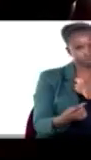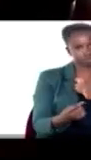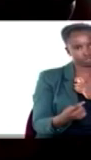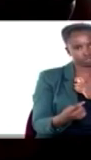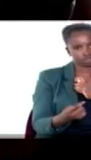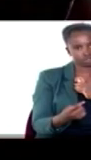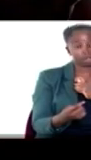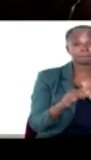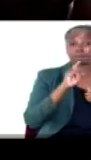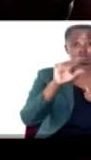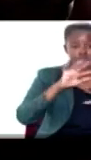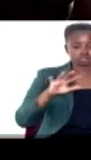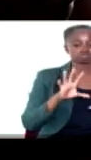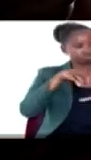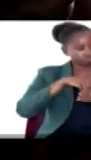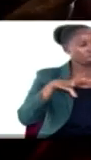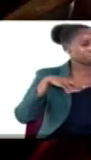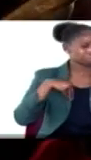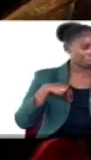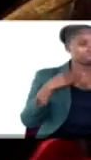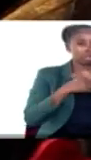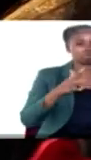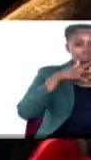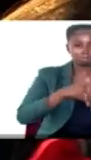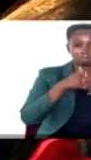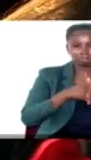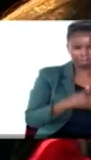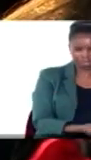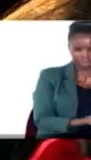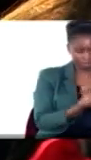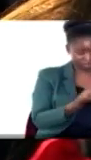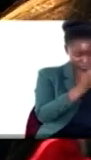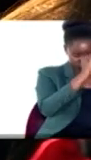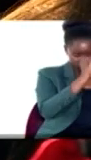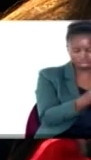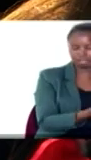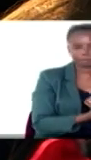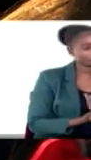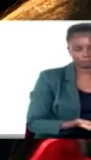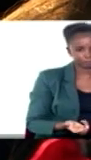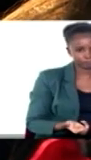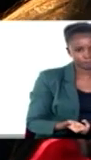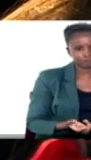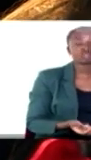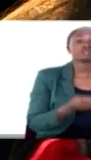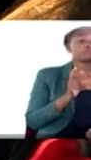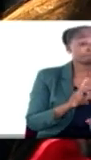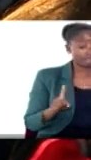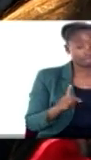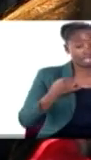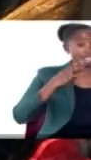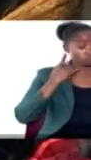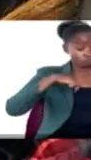country descending into chaos and anarchy where things are getting worse. But growing Gauteng together is